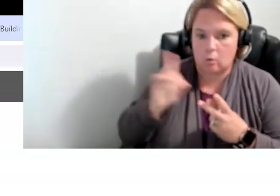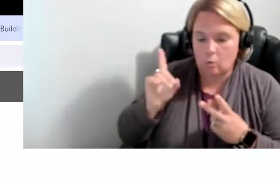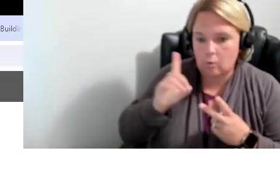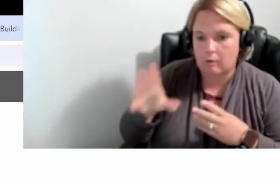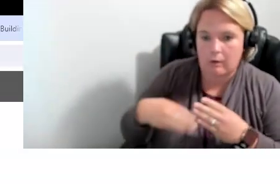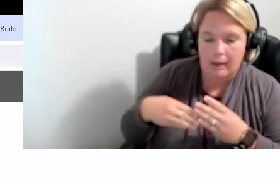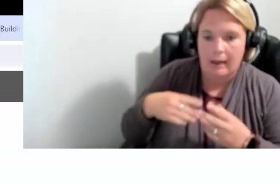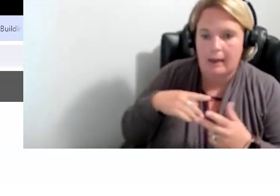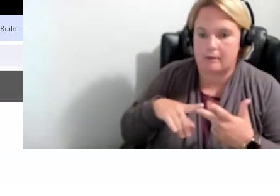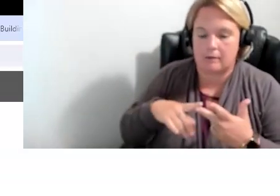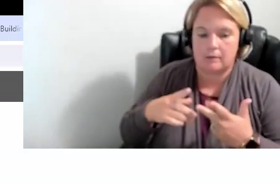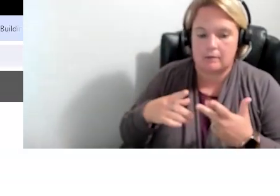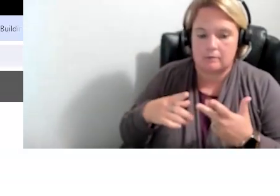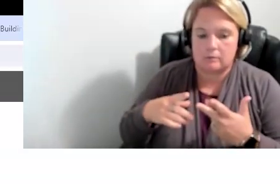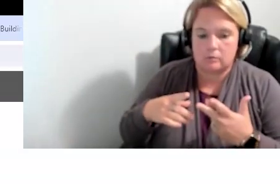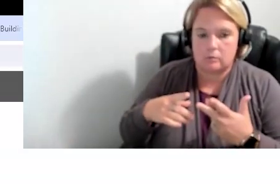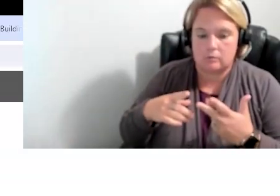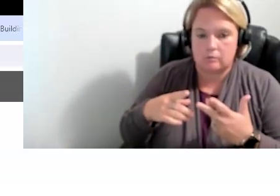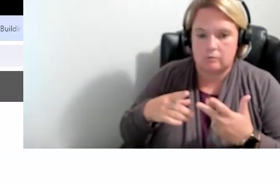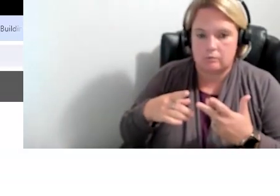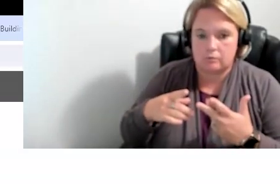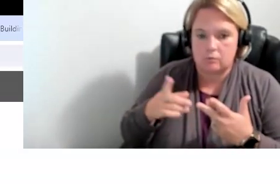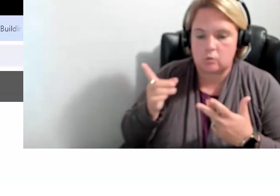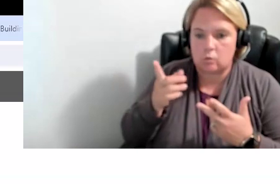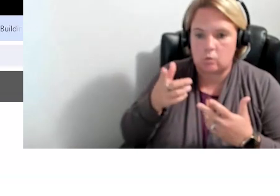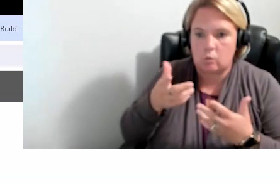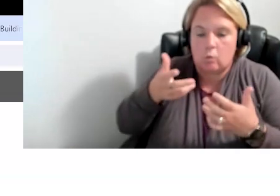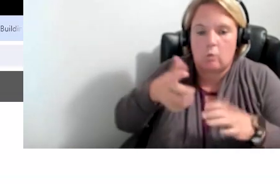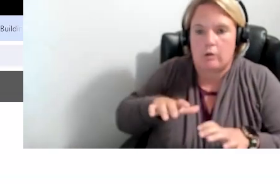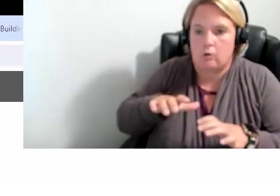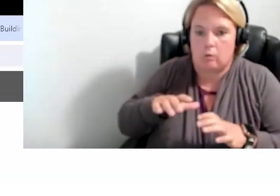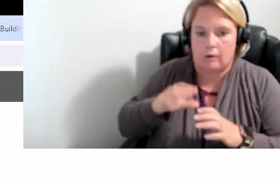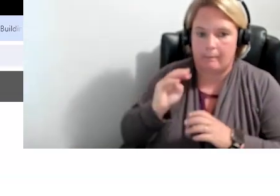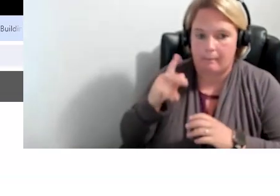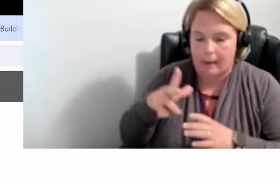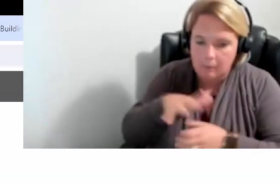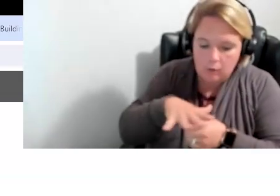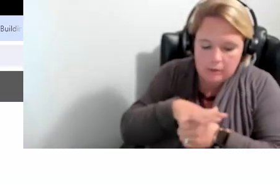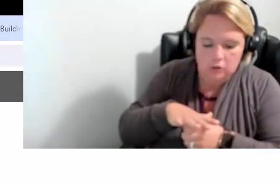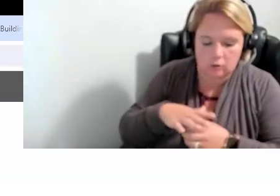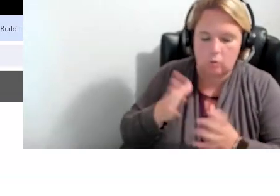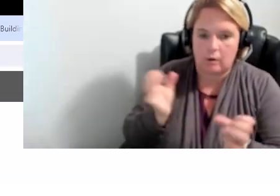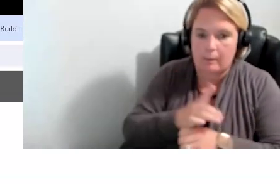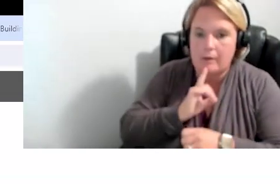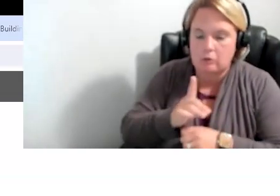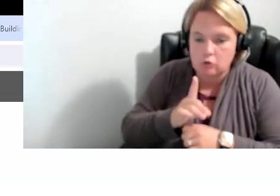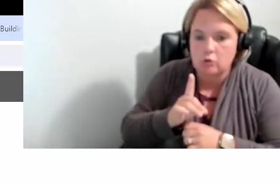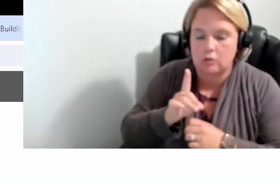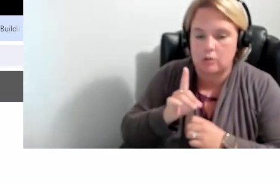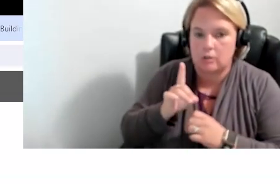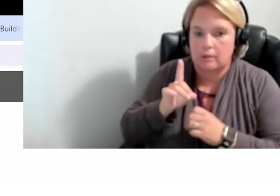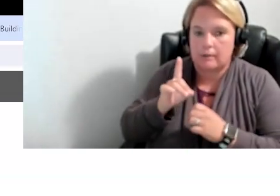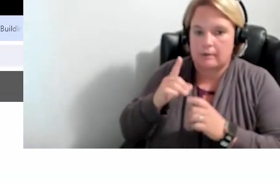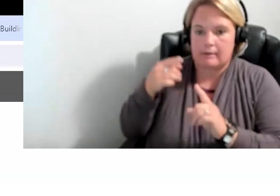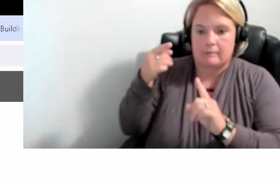on, like, you know, we don't wanna, you know, we don't wanna serve on an application. We wanna make sure that, like, even as far as like, there's, you know,